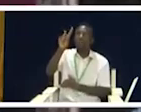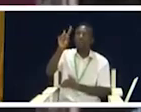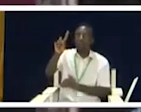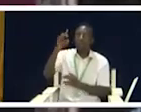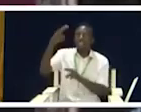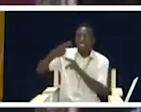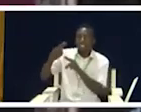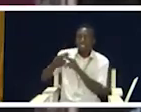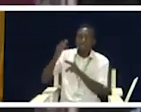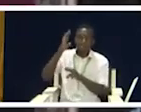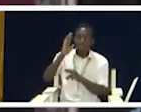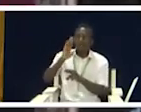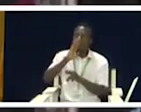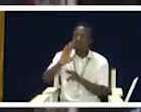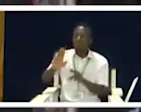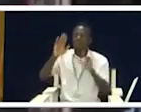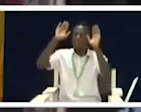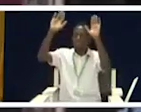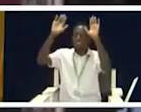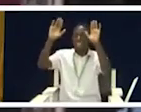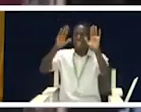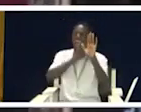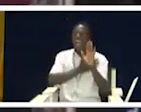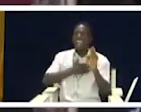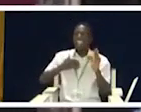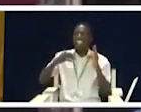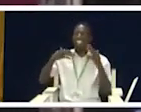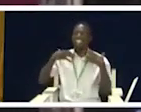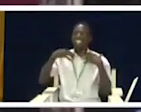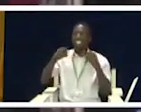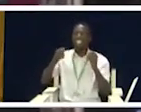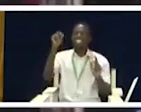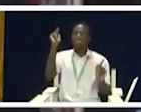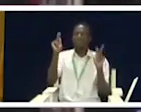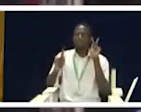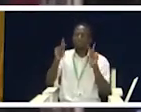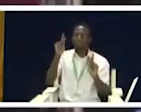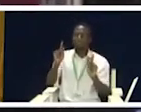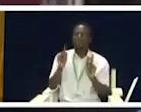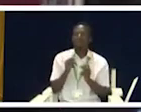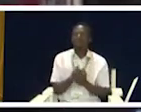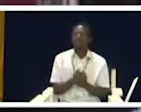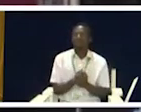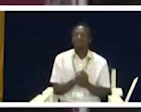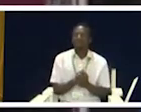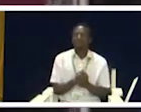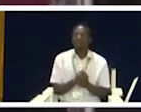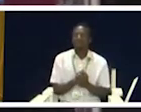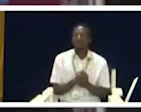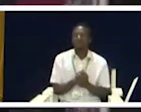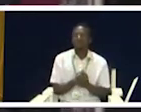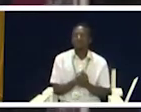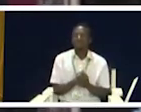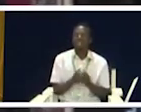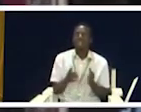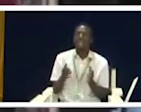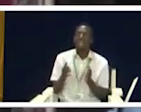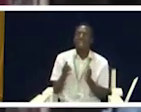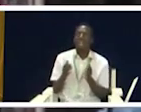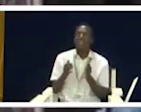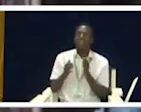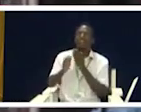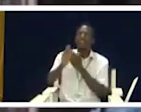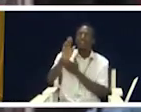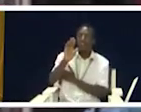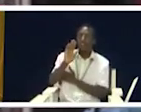Jesus, and by him shall the people be saved. He came to the earth as man. How can God Almighty leave his throne and come